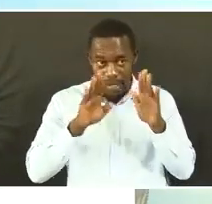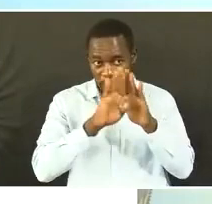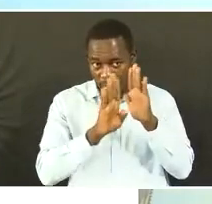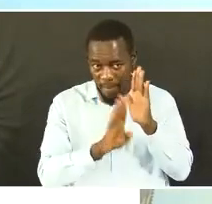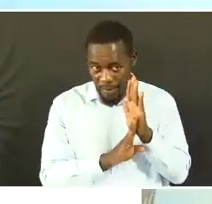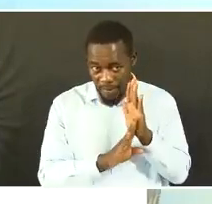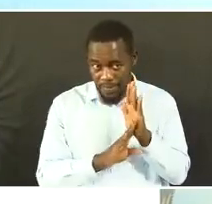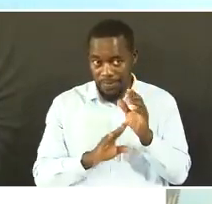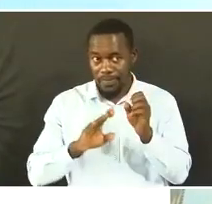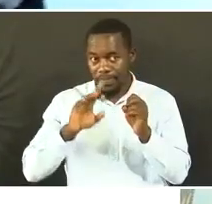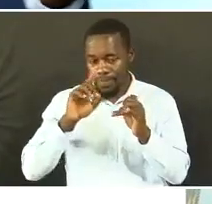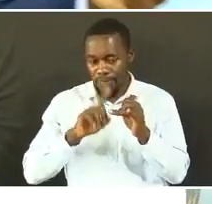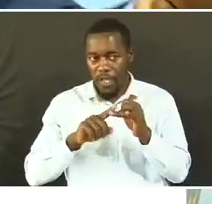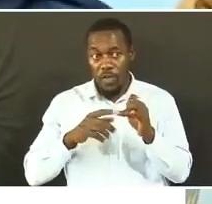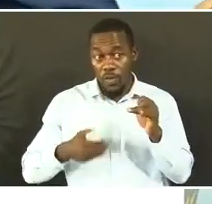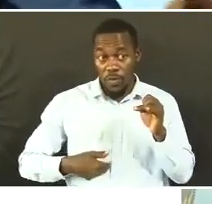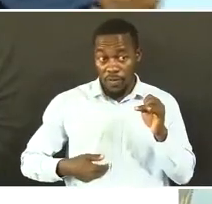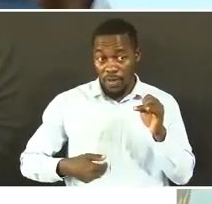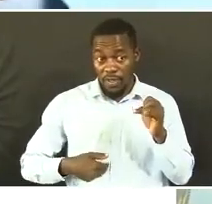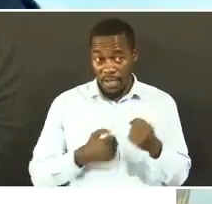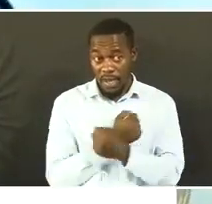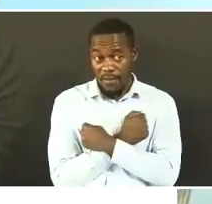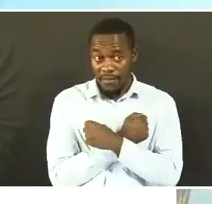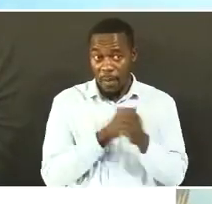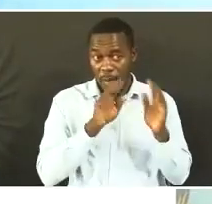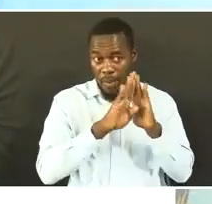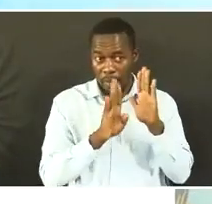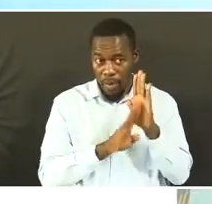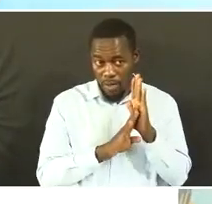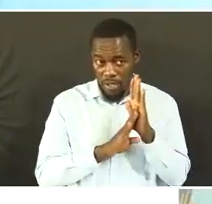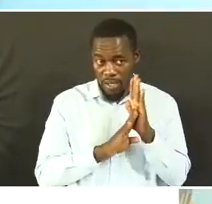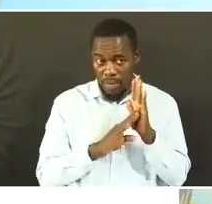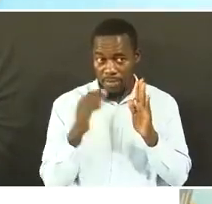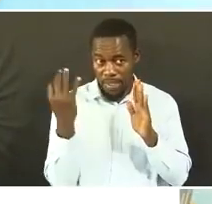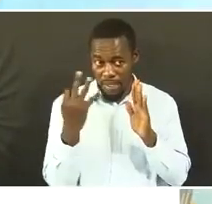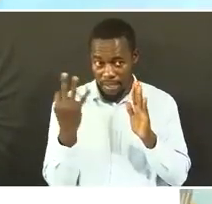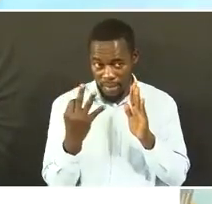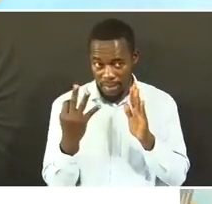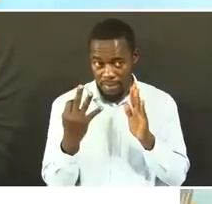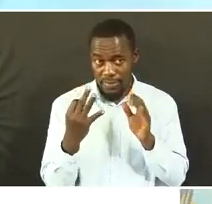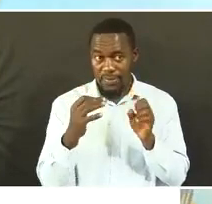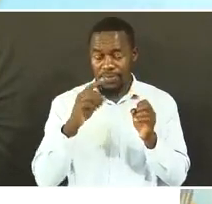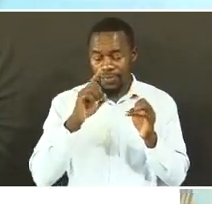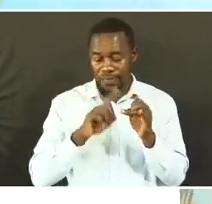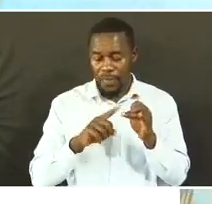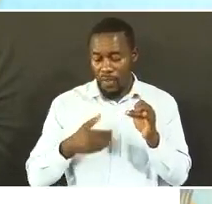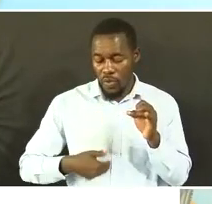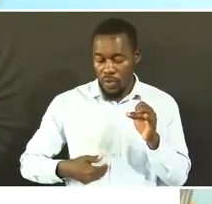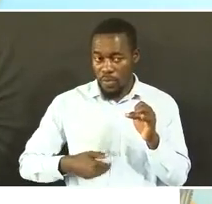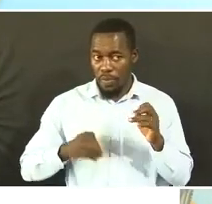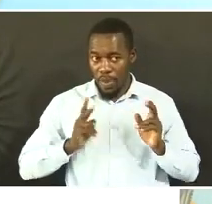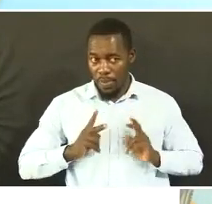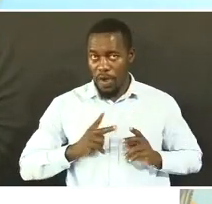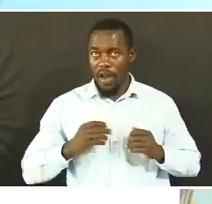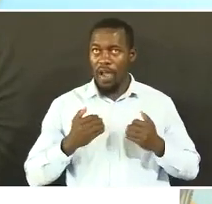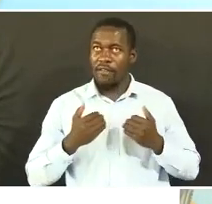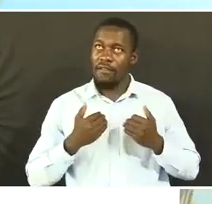should be illustrative. That young people want biblical messages. They want them to be illustrative. They want the messages to